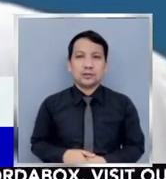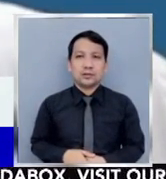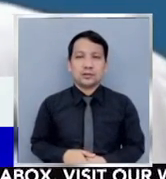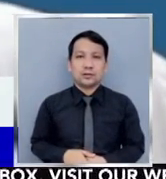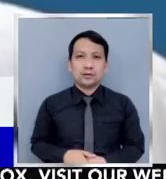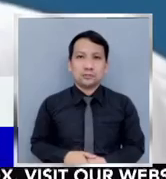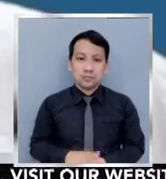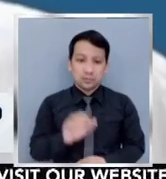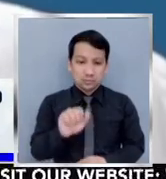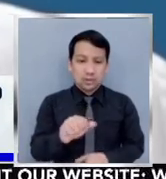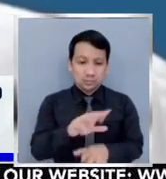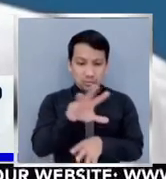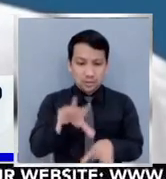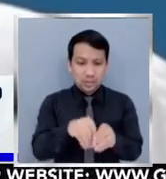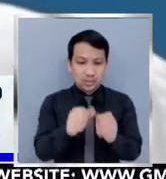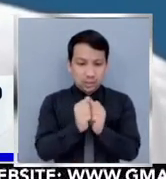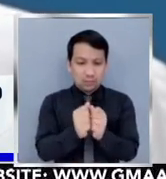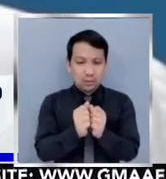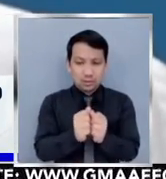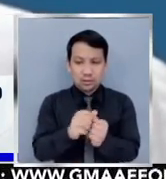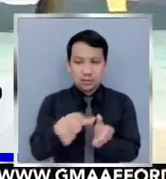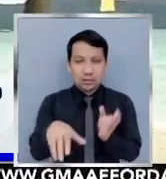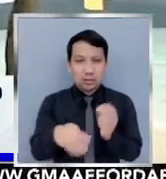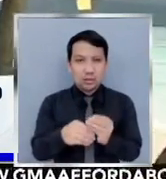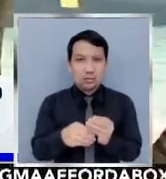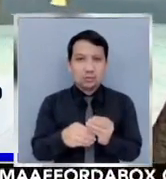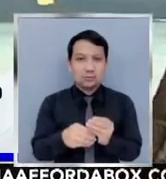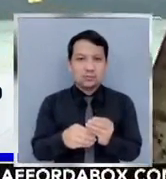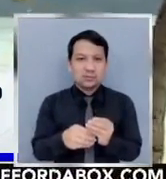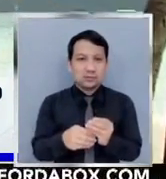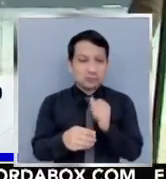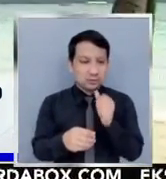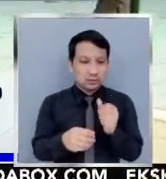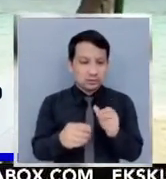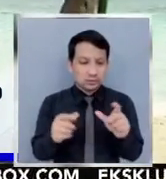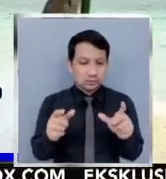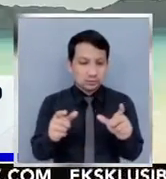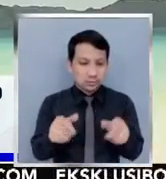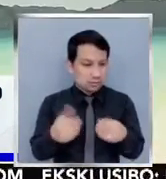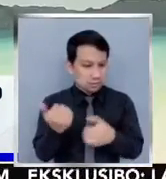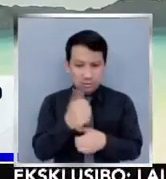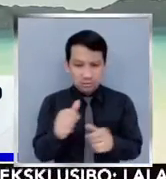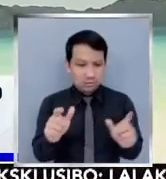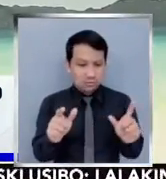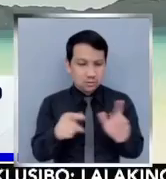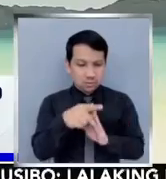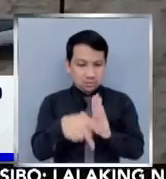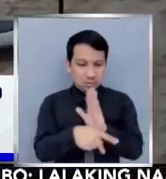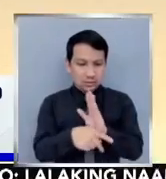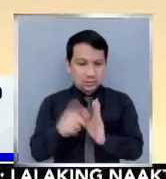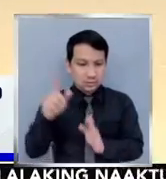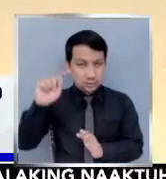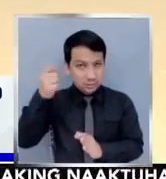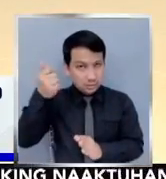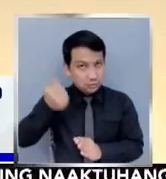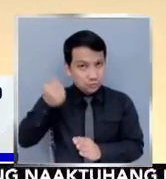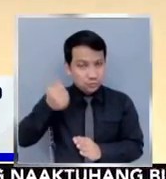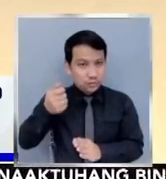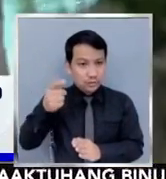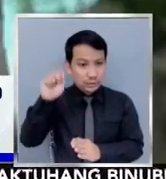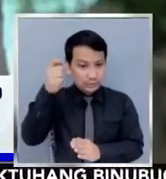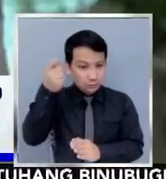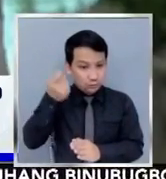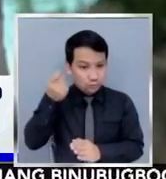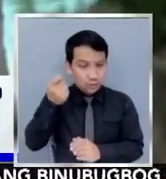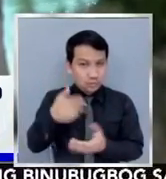barred, prevented, or disenfranchised from issuing any insurance policy or from